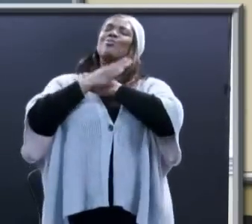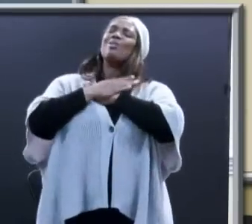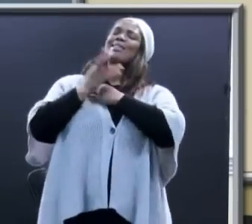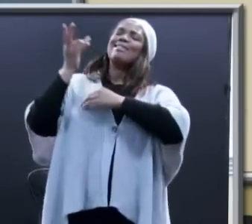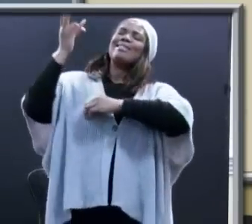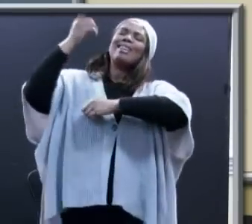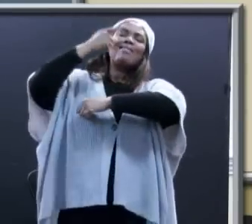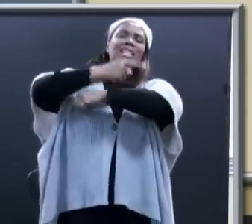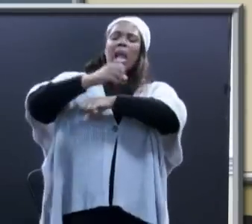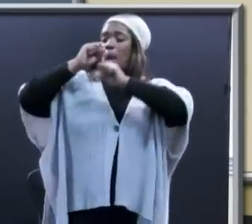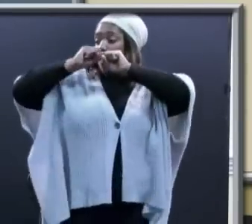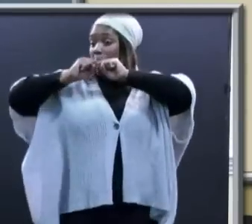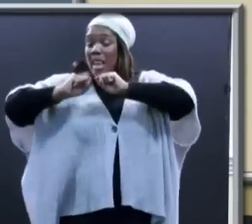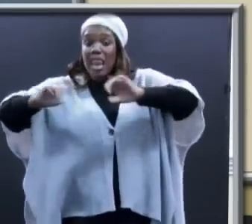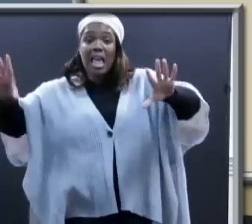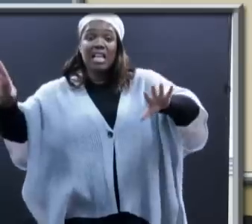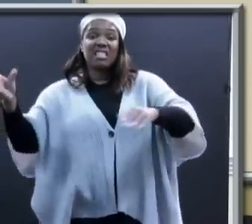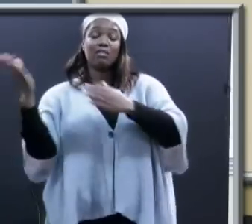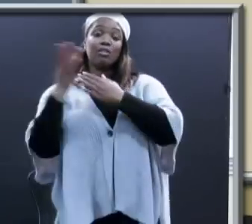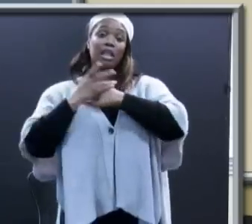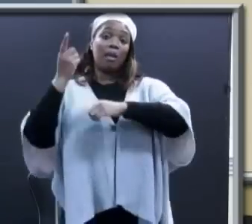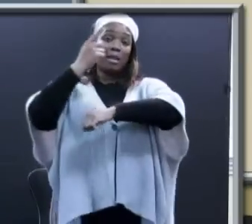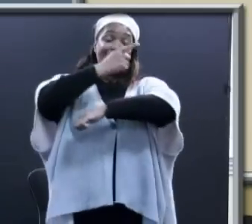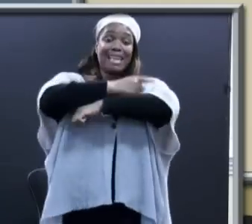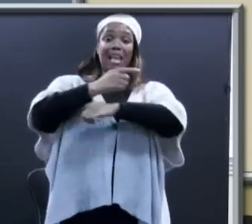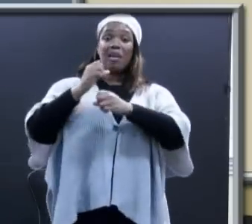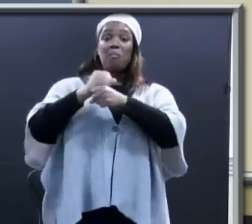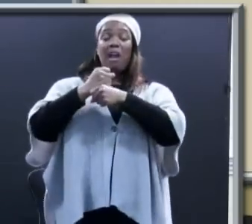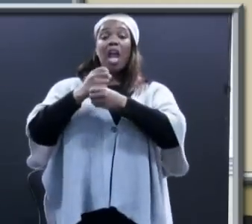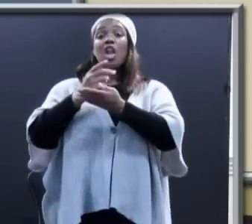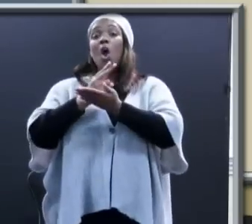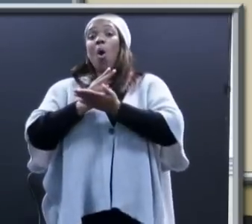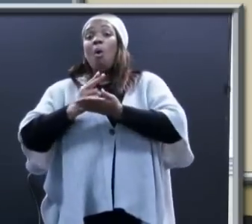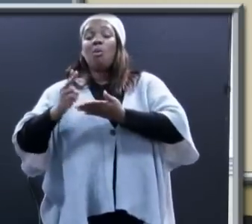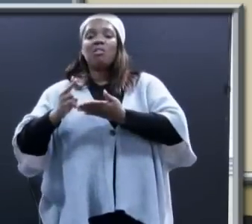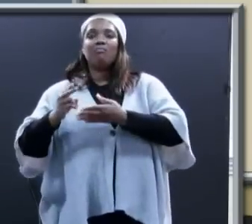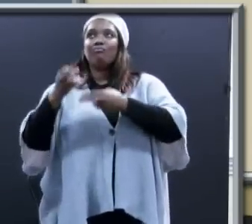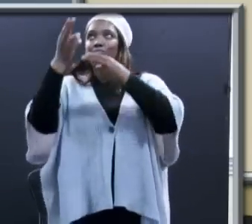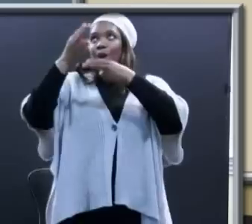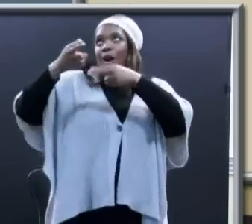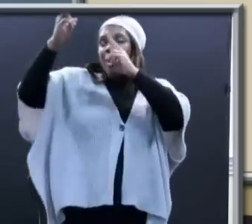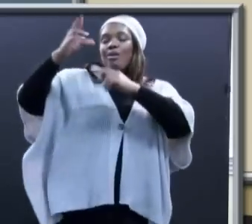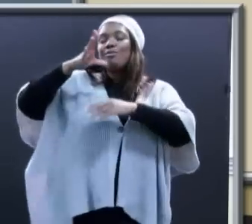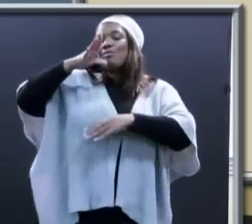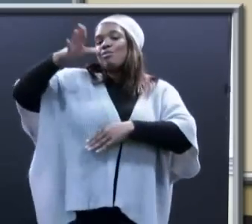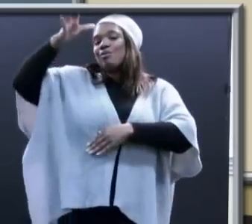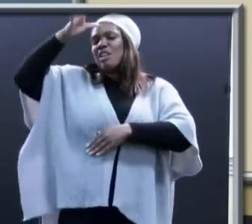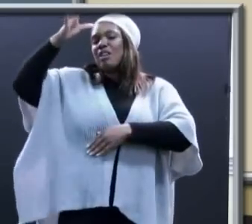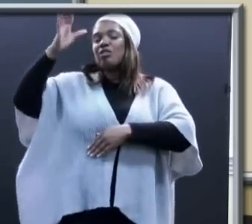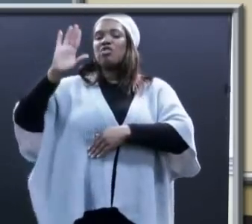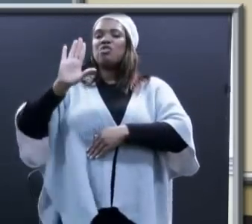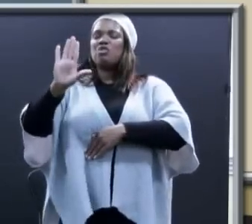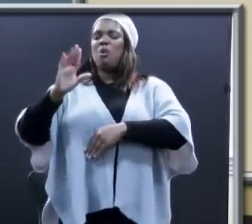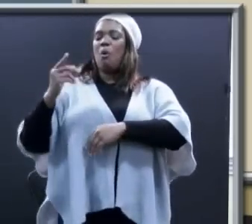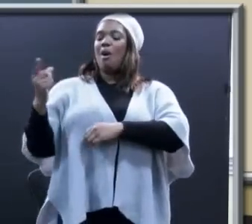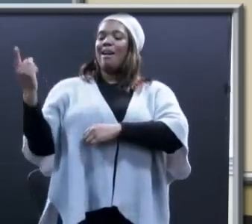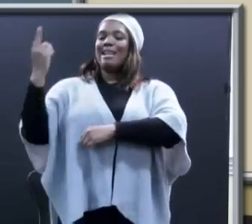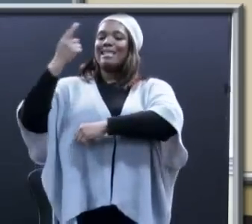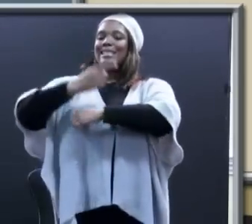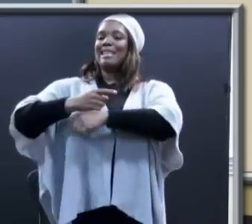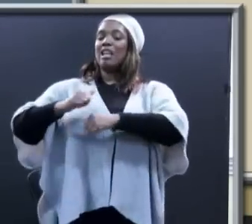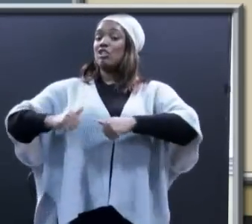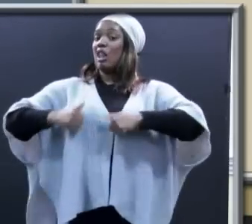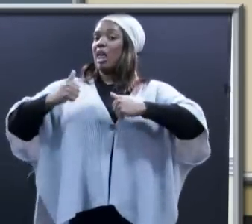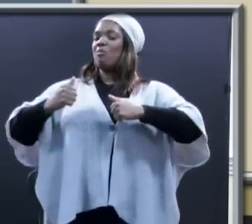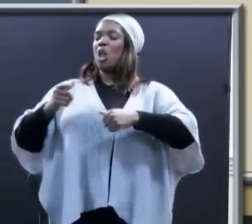the Sabbath day and hallowed it. Honor thy father and thy mother, that thy days may be long upon the land which the Lord thy